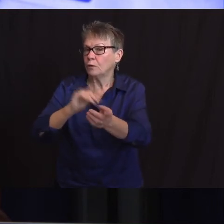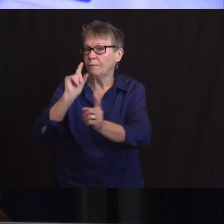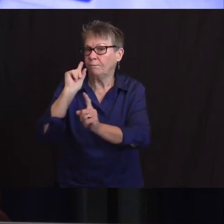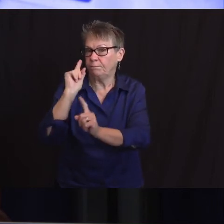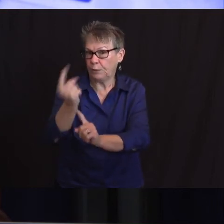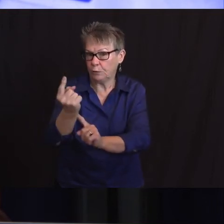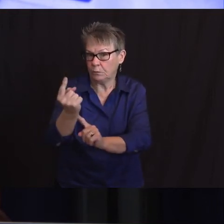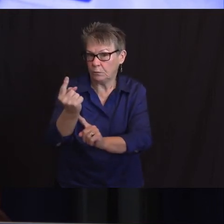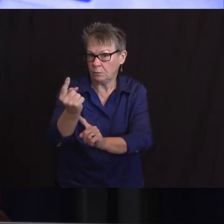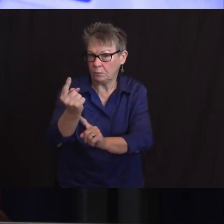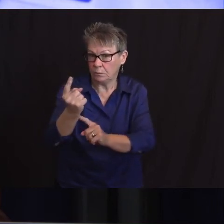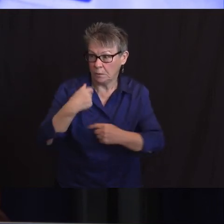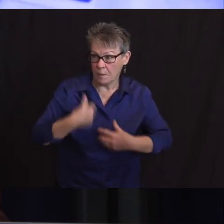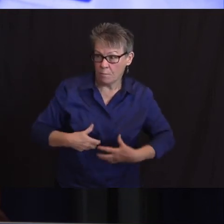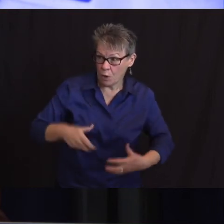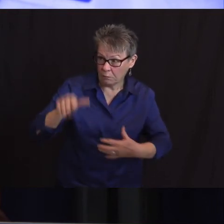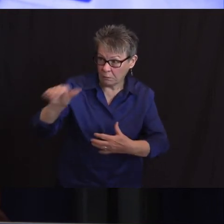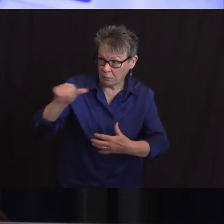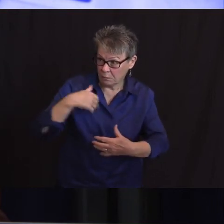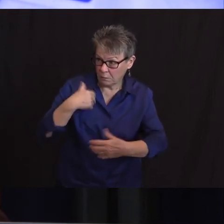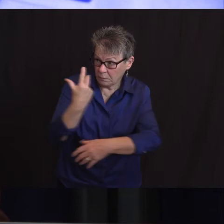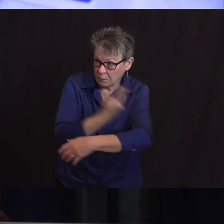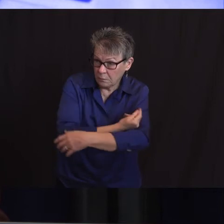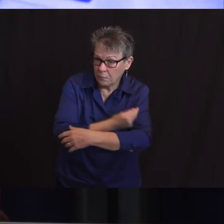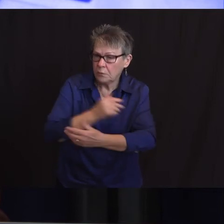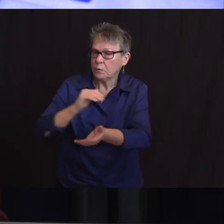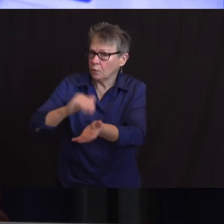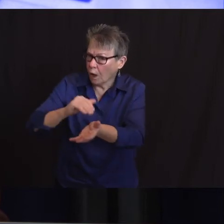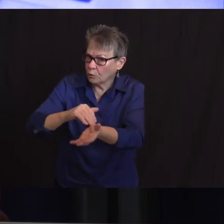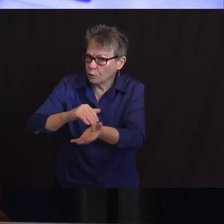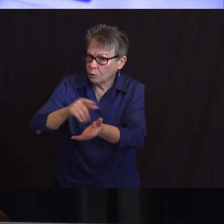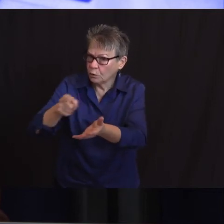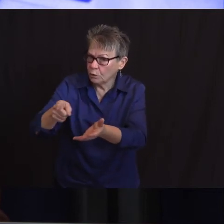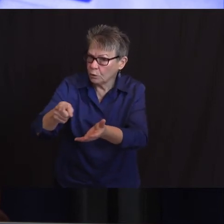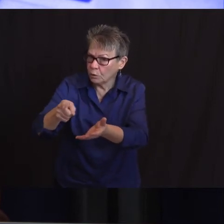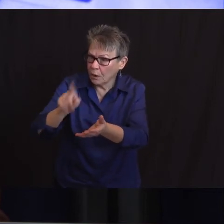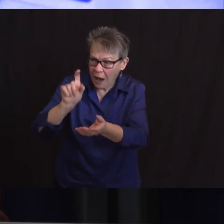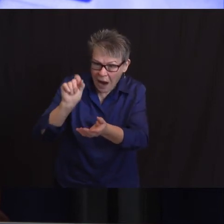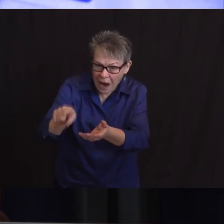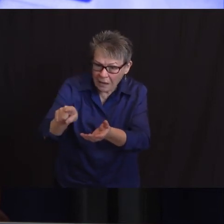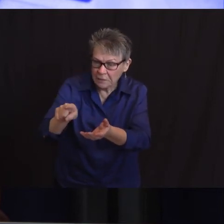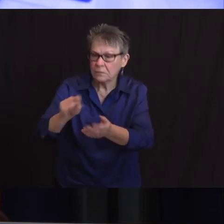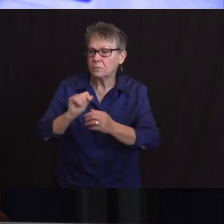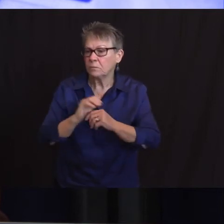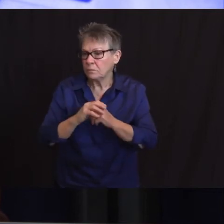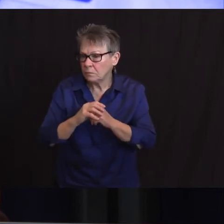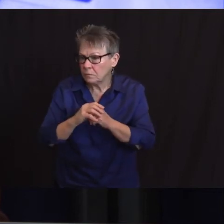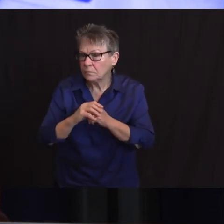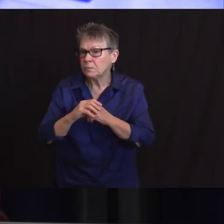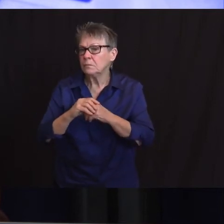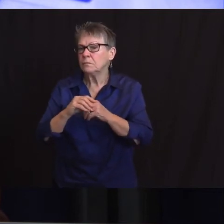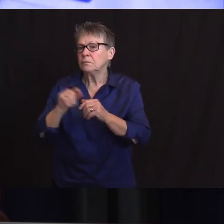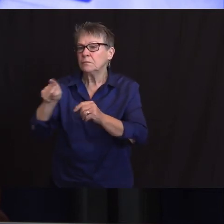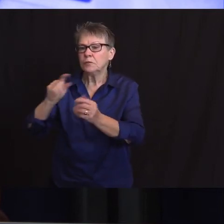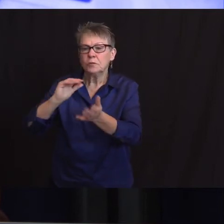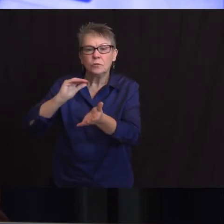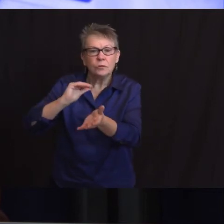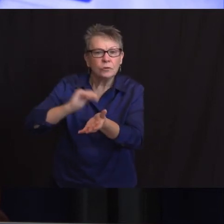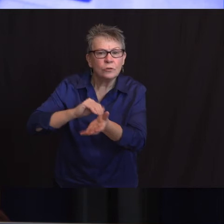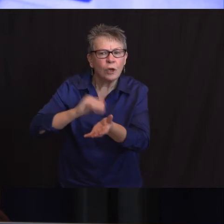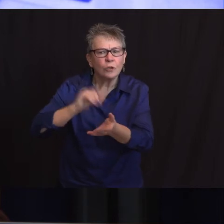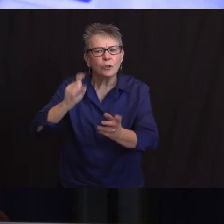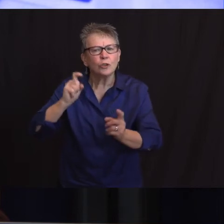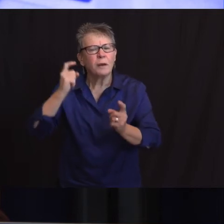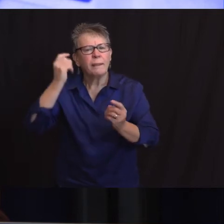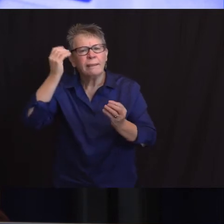a decision, pregnant women and their healthcare providers should consider the level of COVID-19